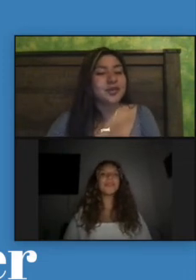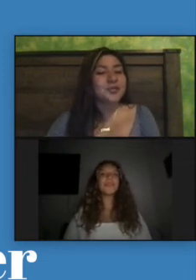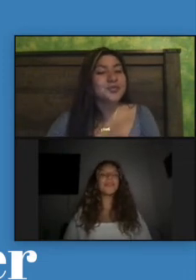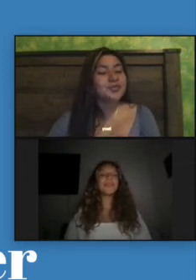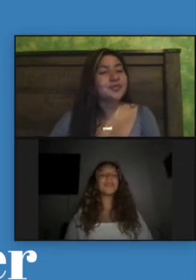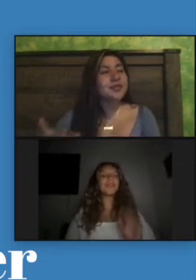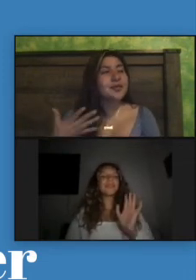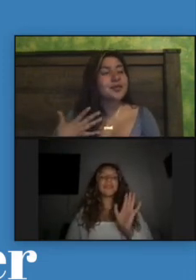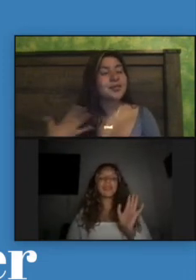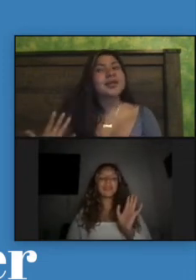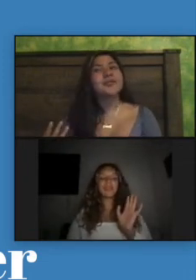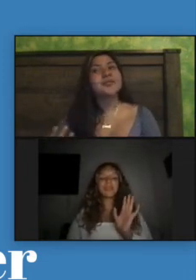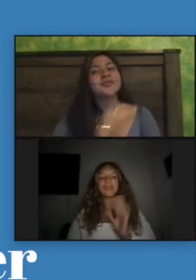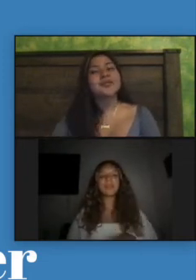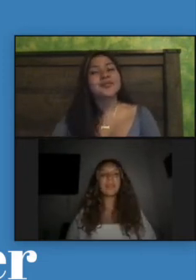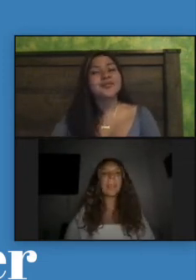only